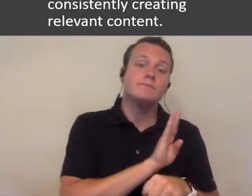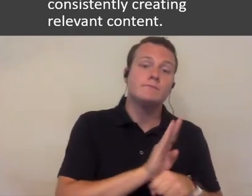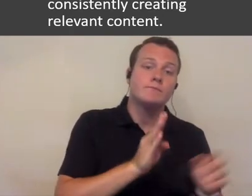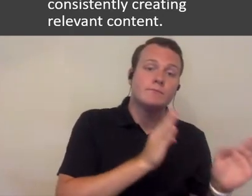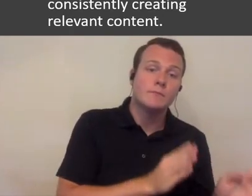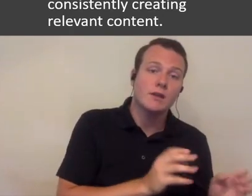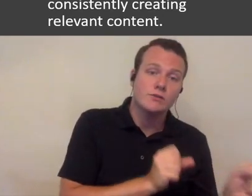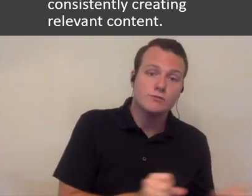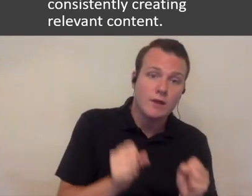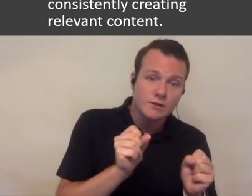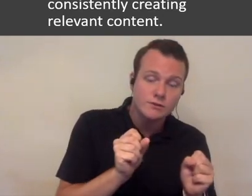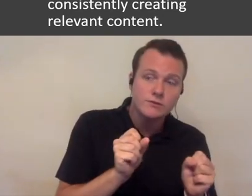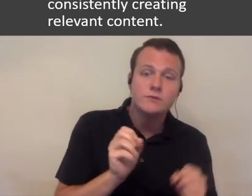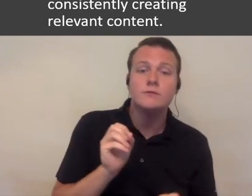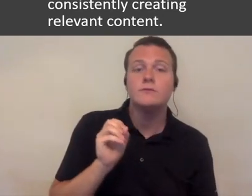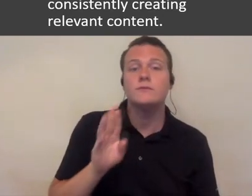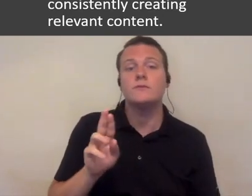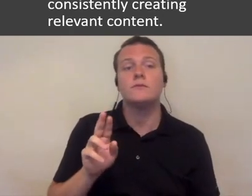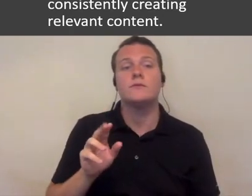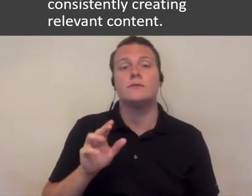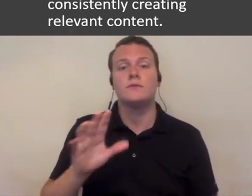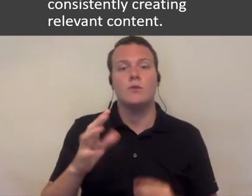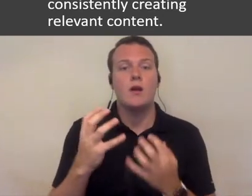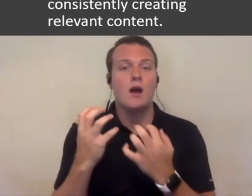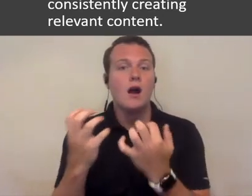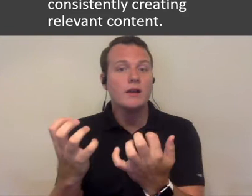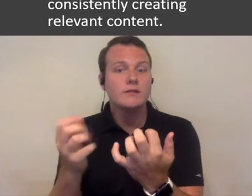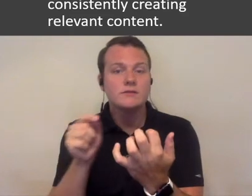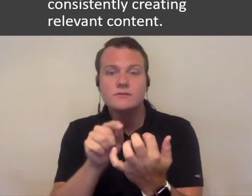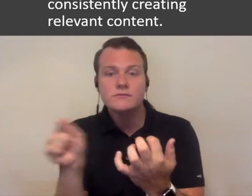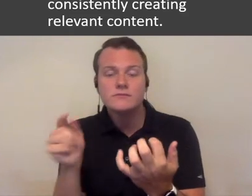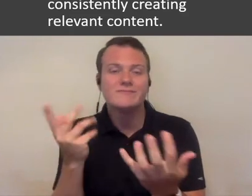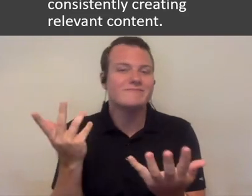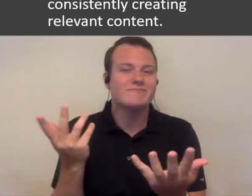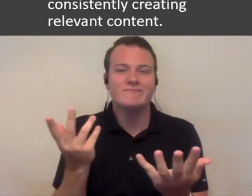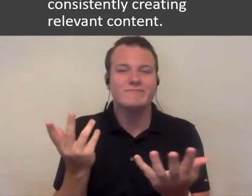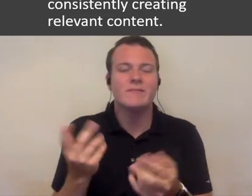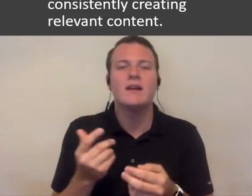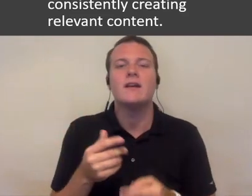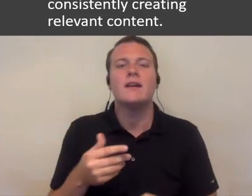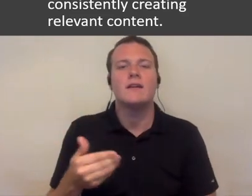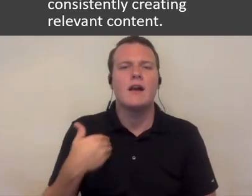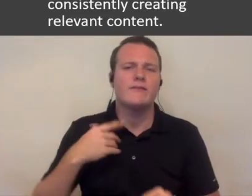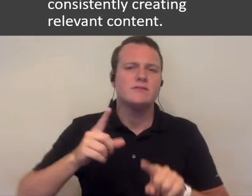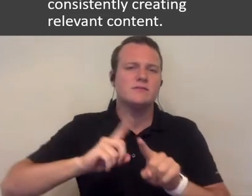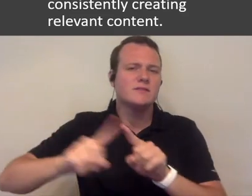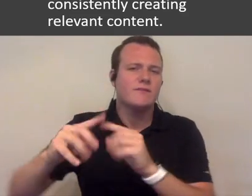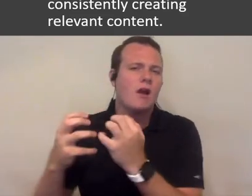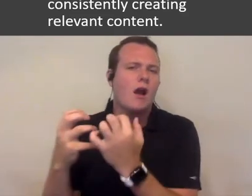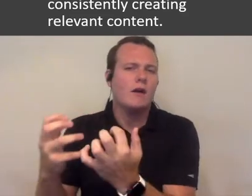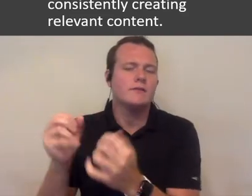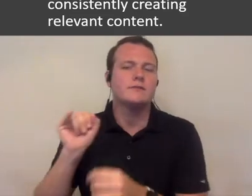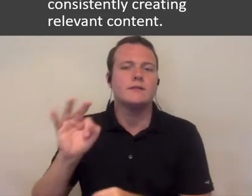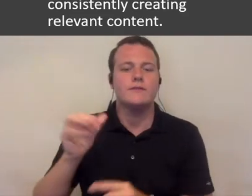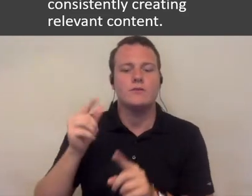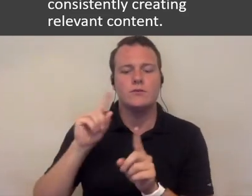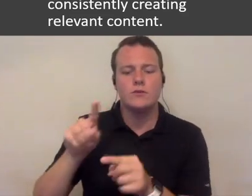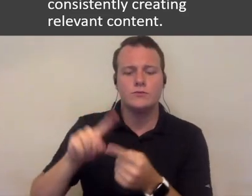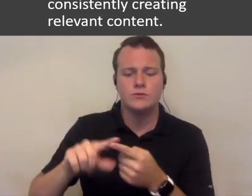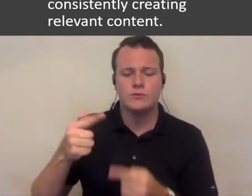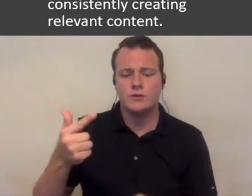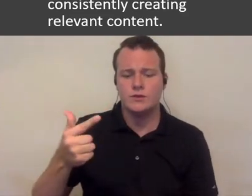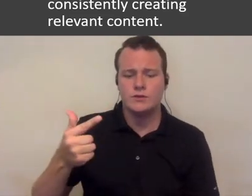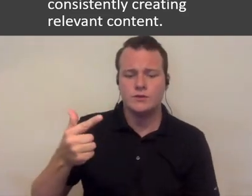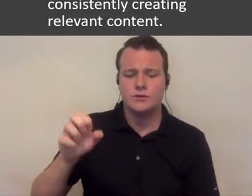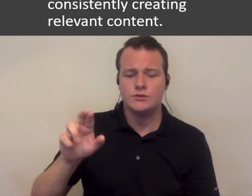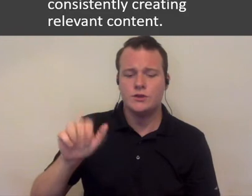It could be your audience. What is it that this was, you'll have a different audience if you're going to a gerontologist than if